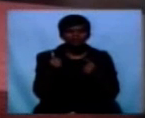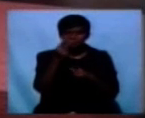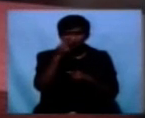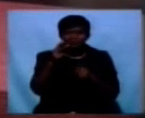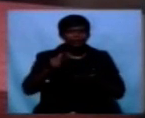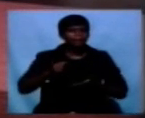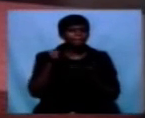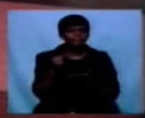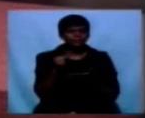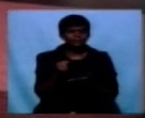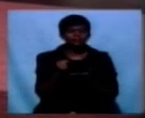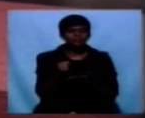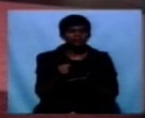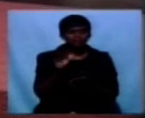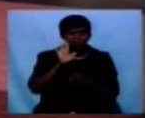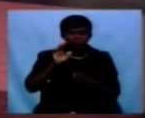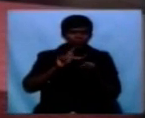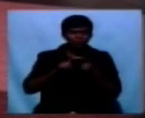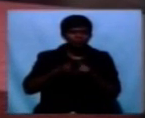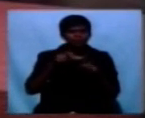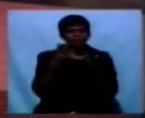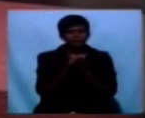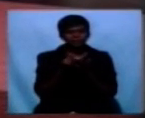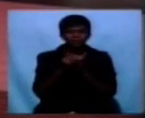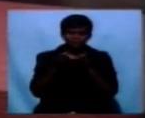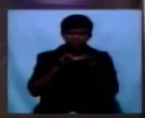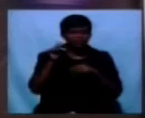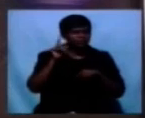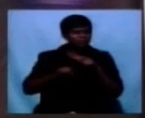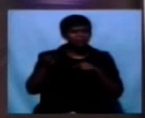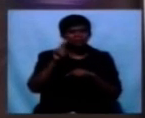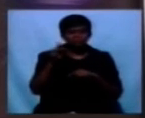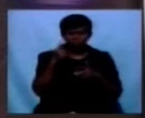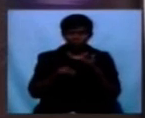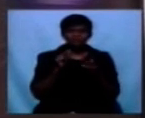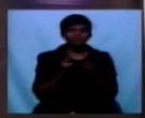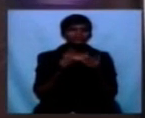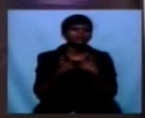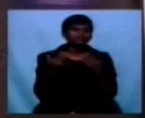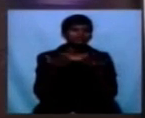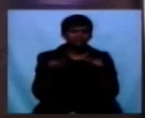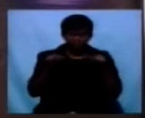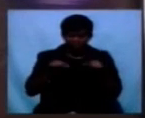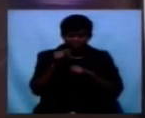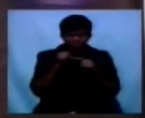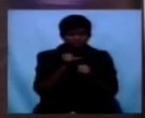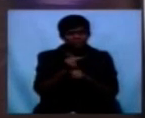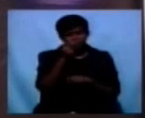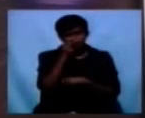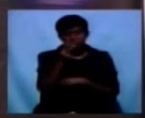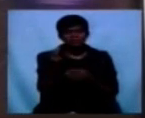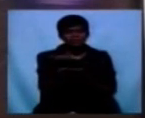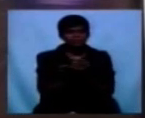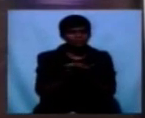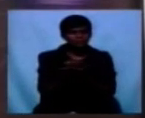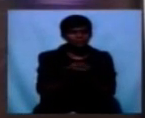budget. Your colleague at Finance did state that we cannot spend what we do not have. And this year we're probably looking at, next